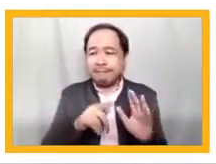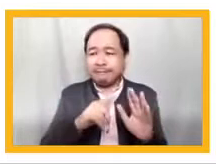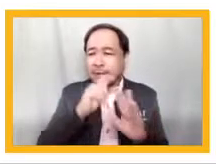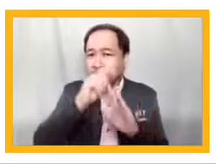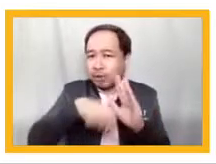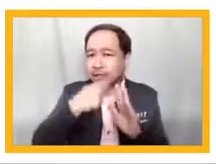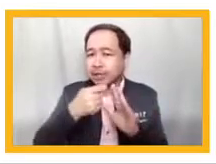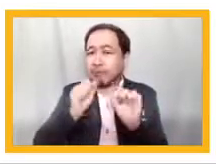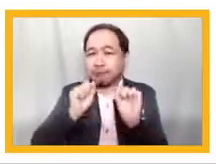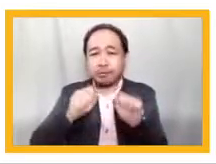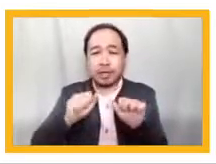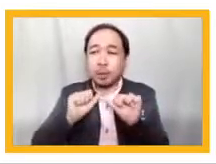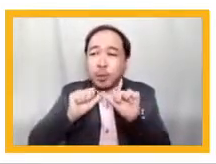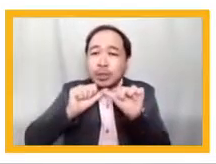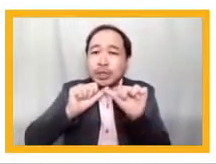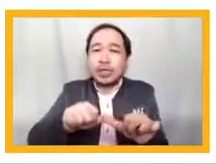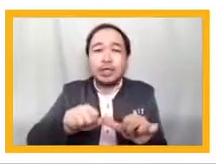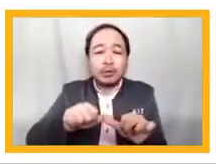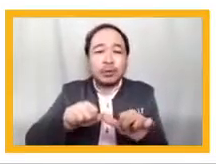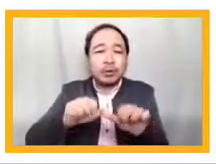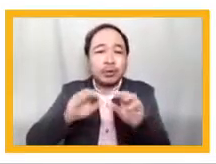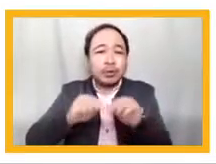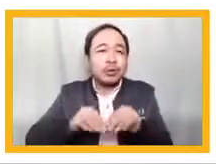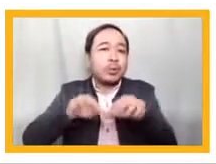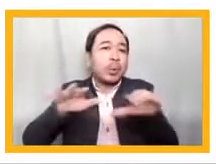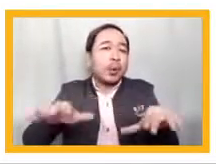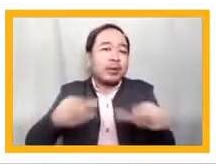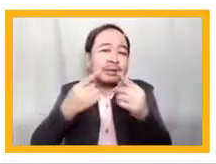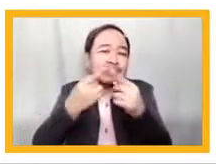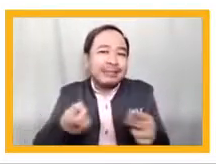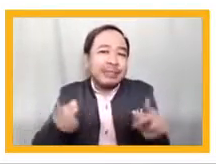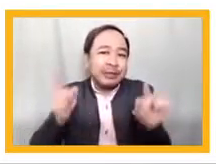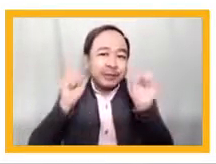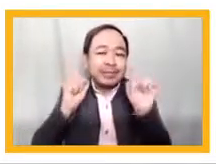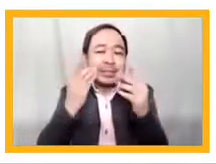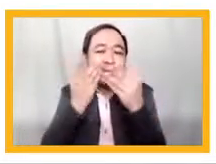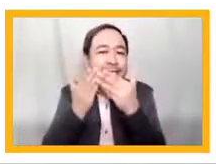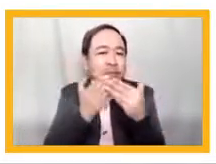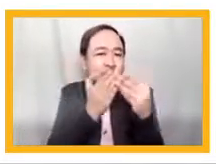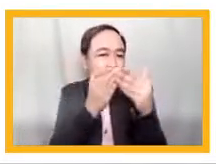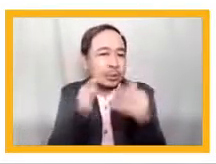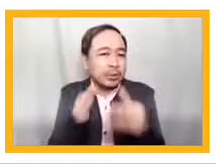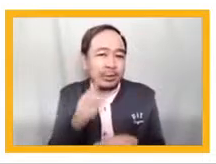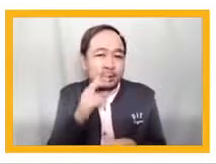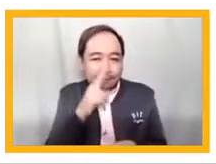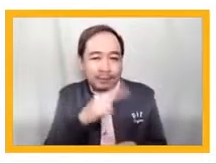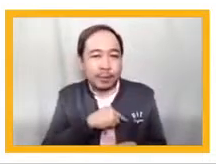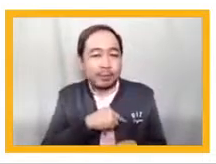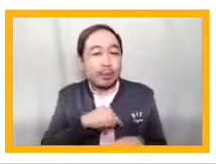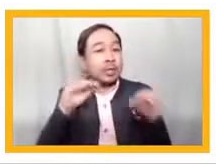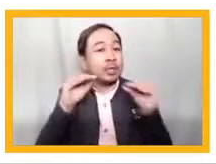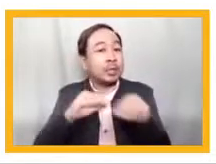and expand to the university schools in Vietnam. And the EdTech e-learning